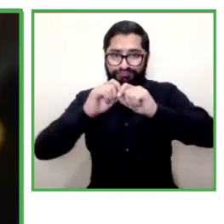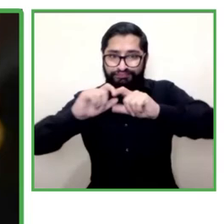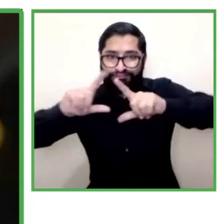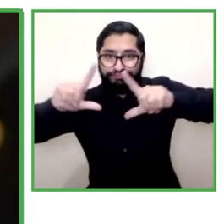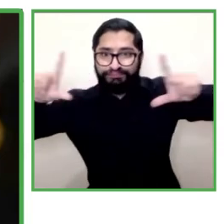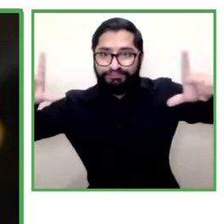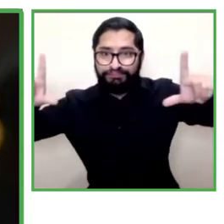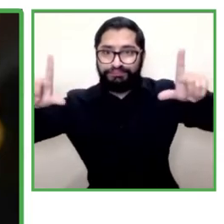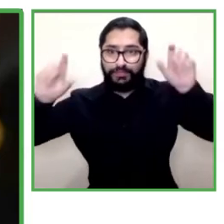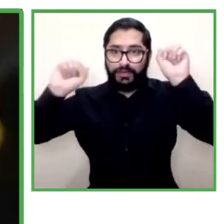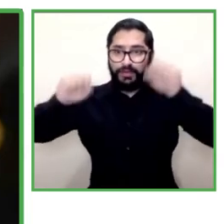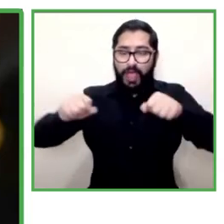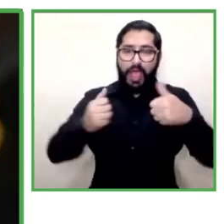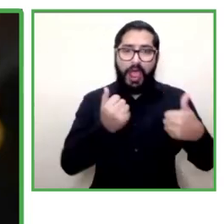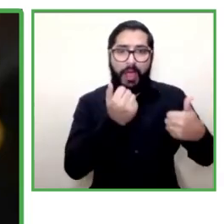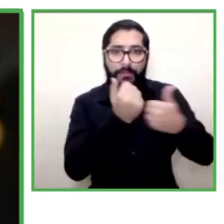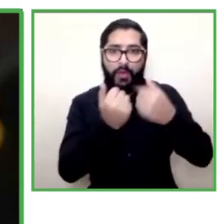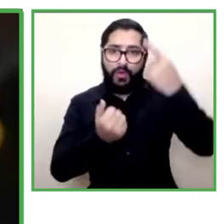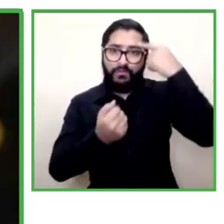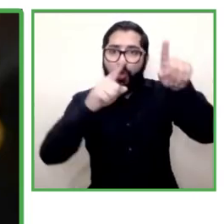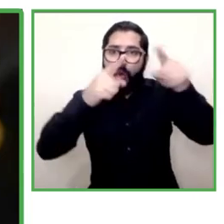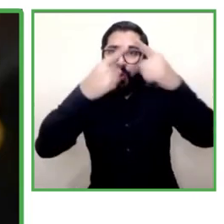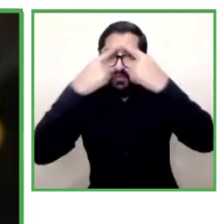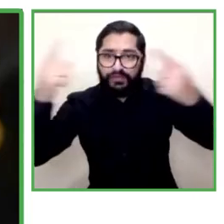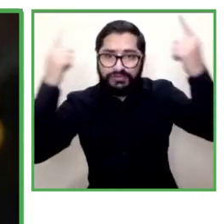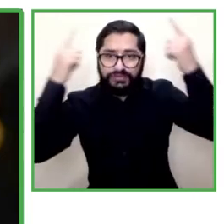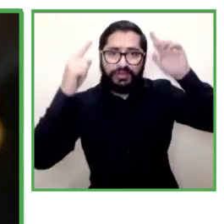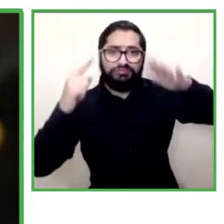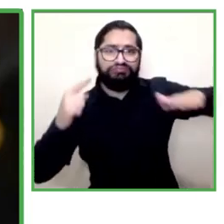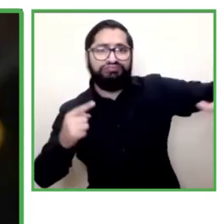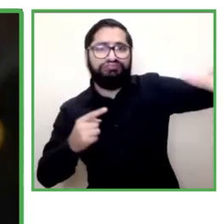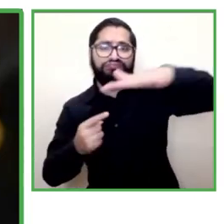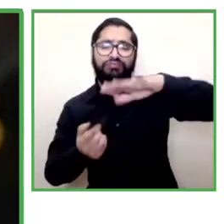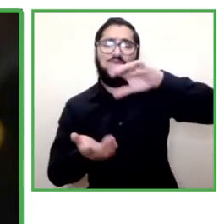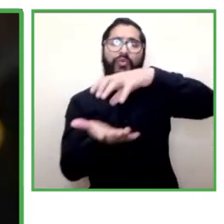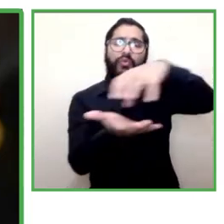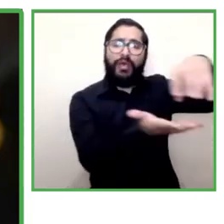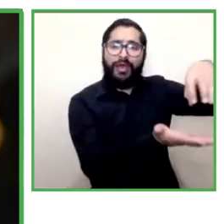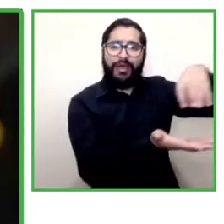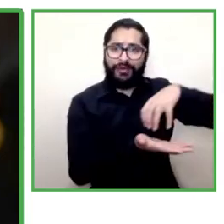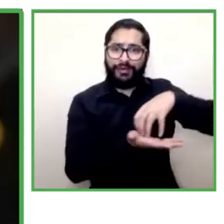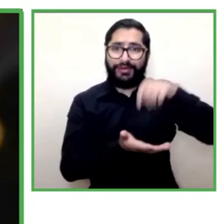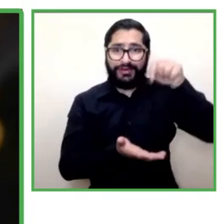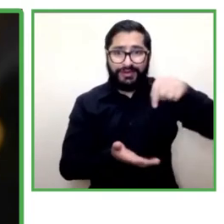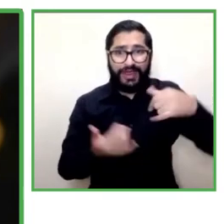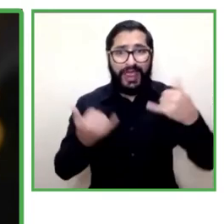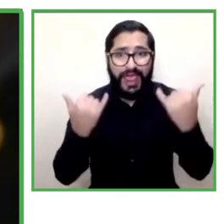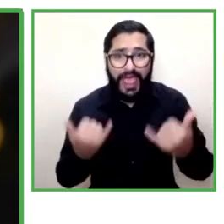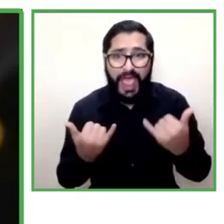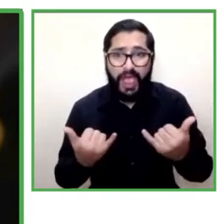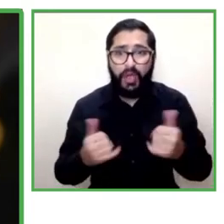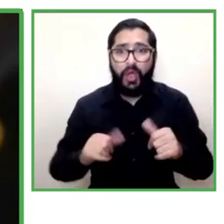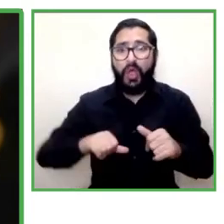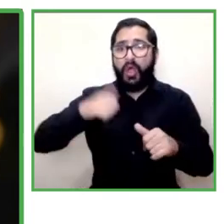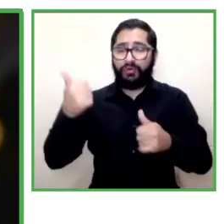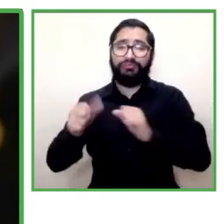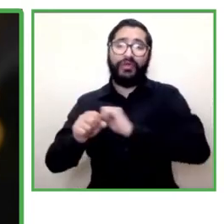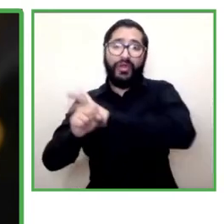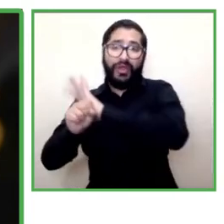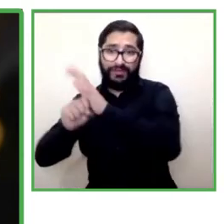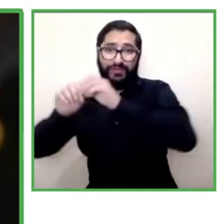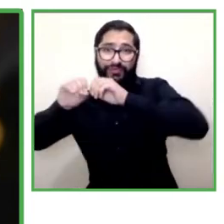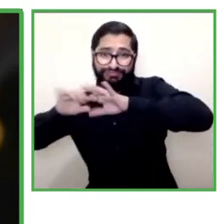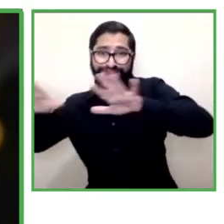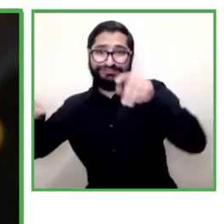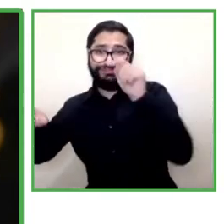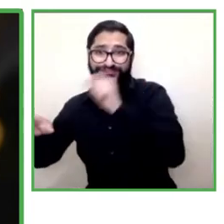So currently, I mean, pandemic was a very big challenge for us, because first, the indoor spaces were closed and